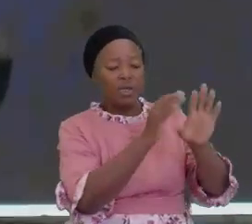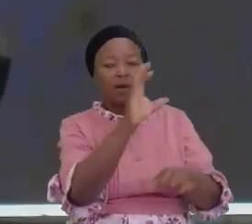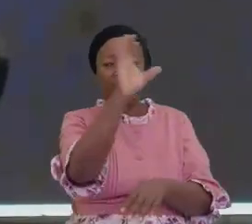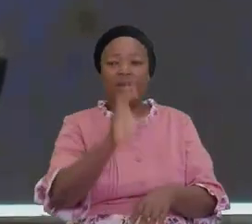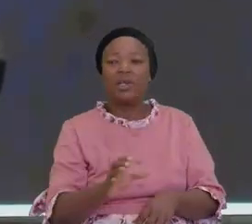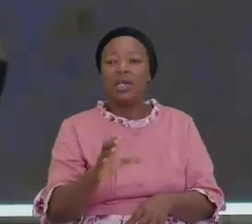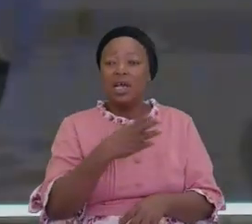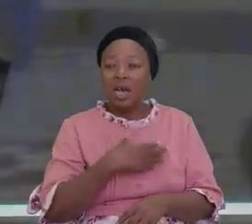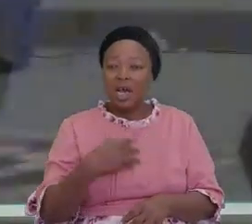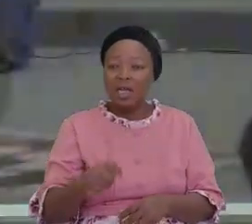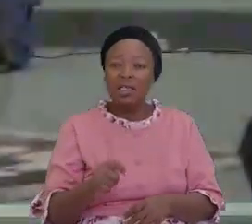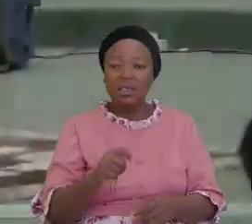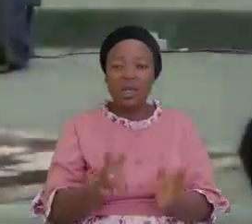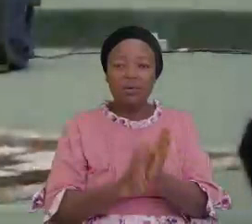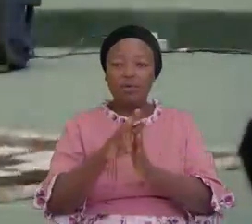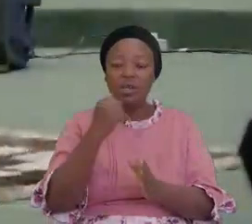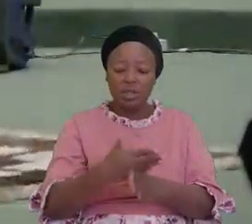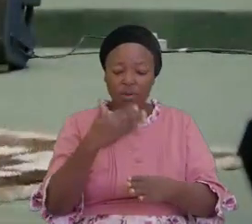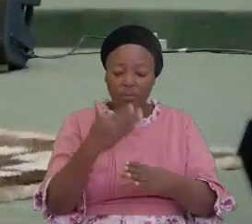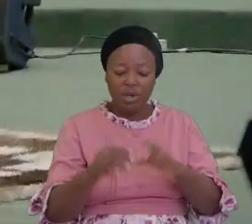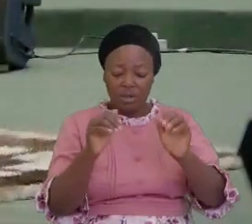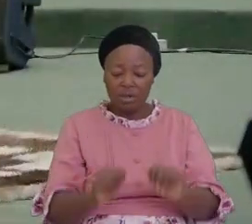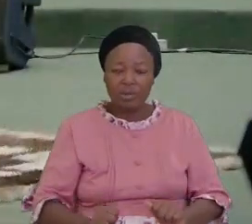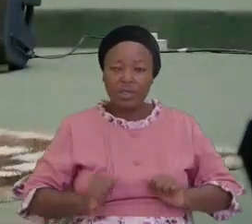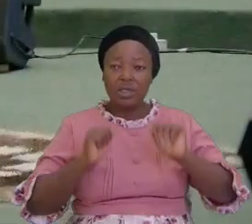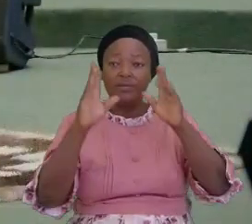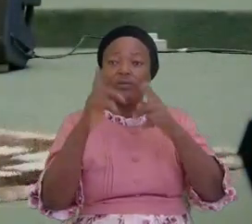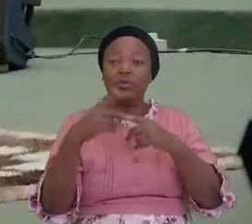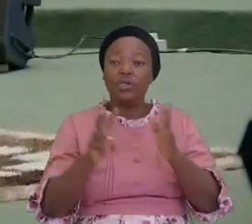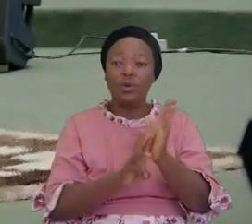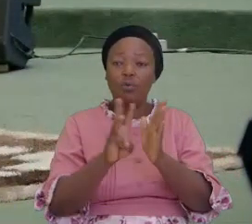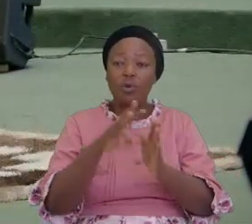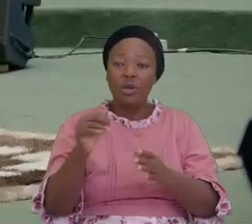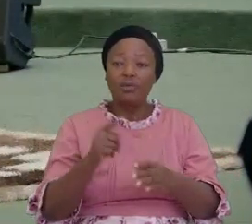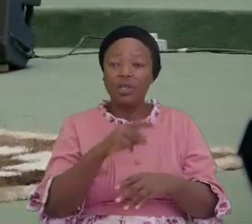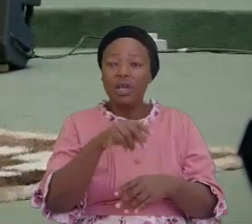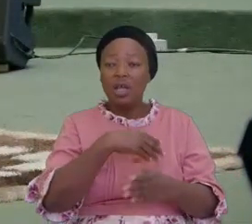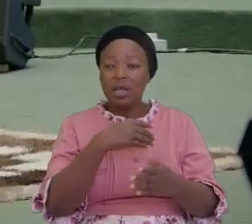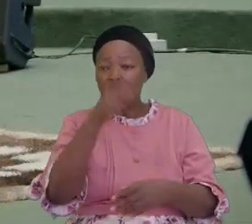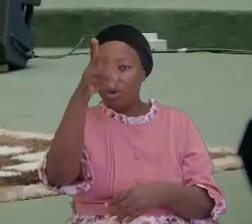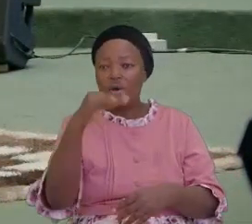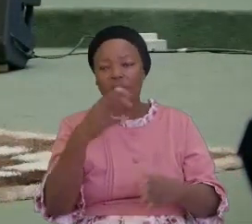And the will is totally submissive to the will of the God of heaven.